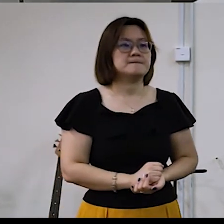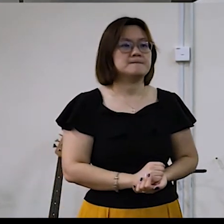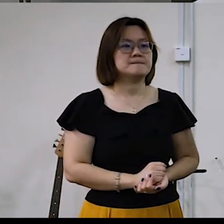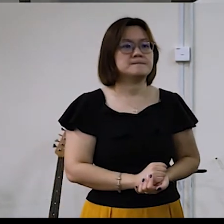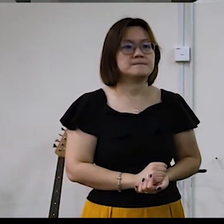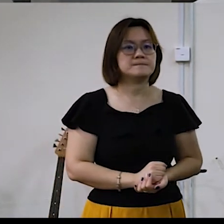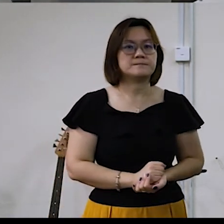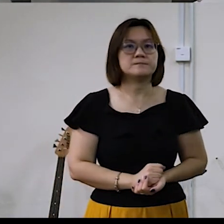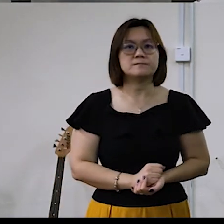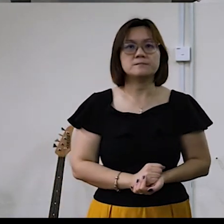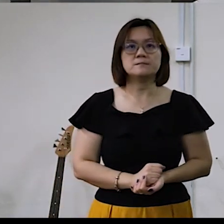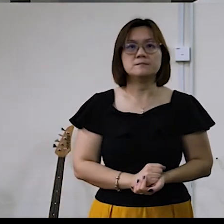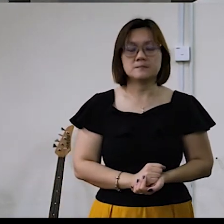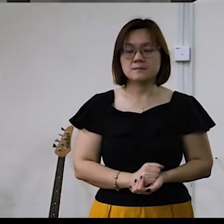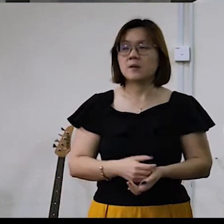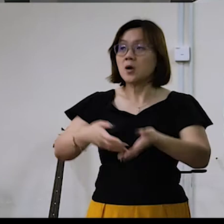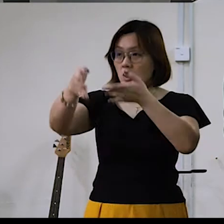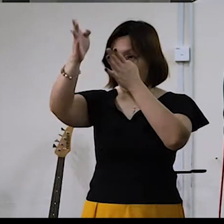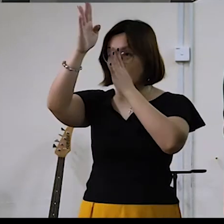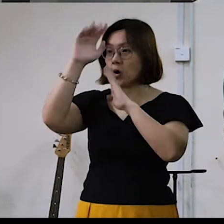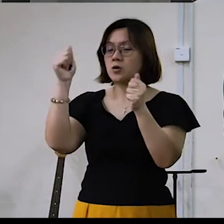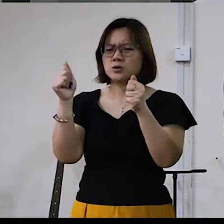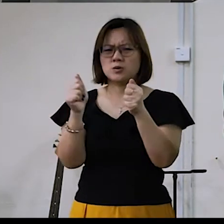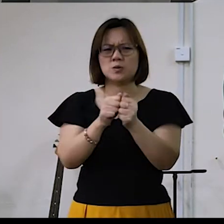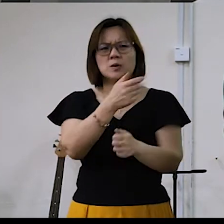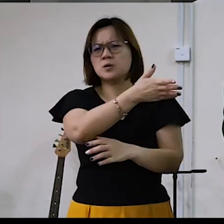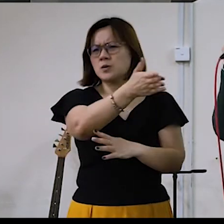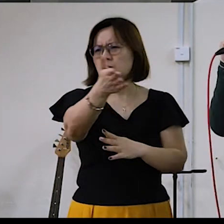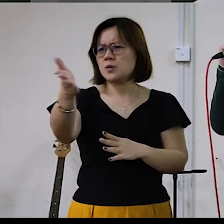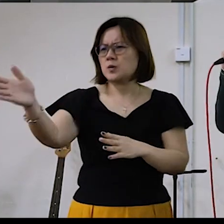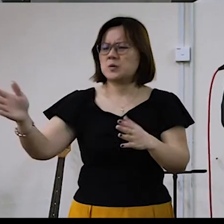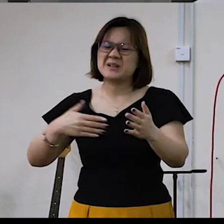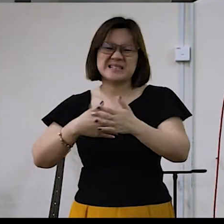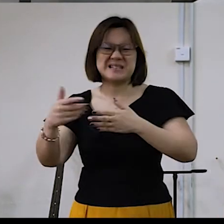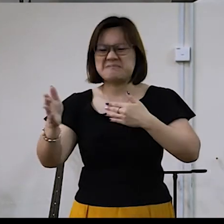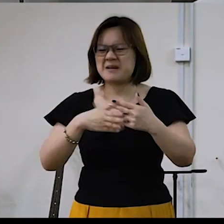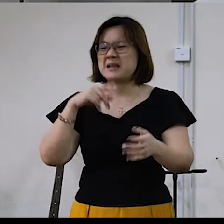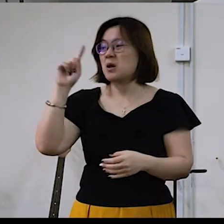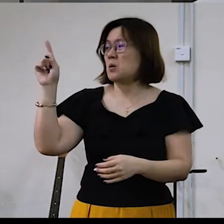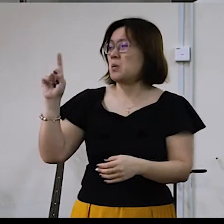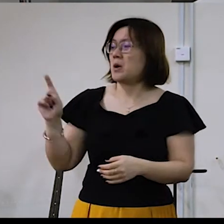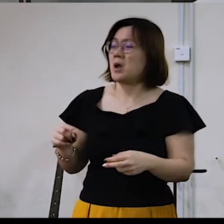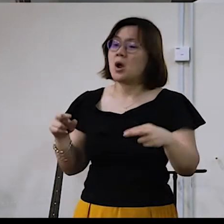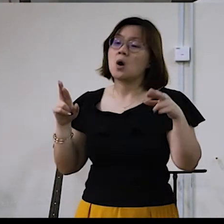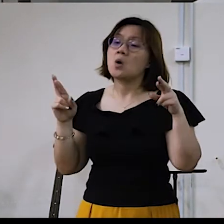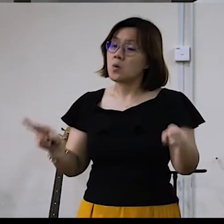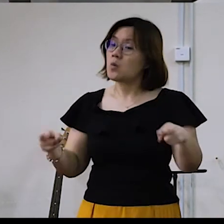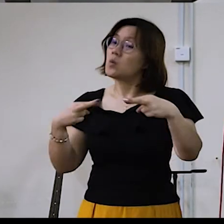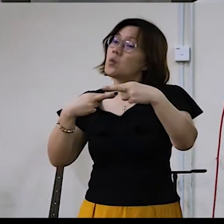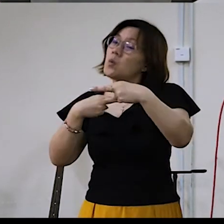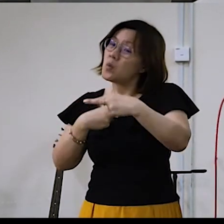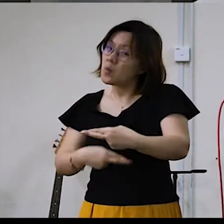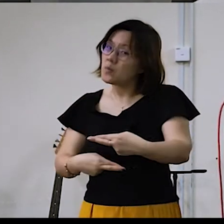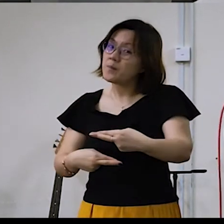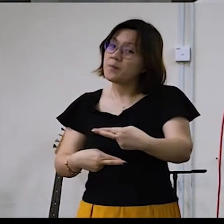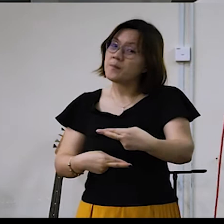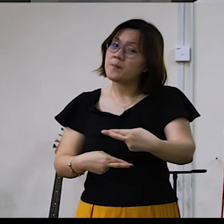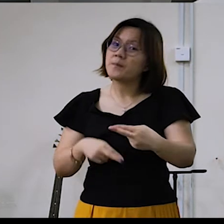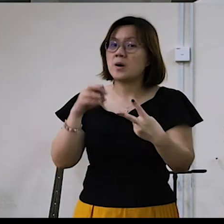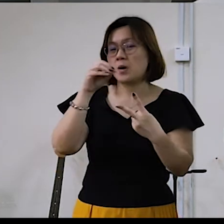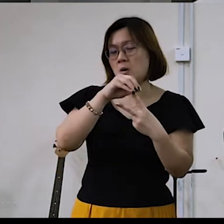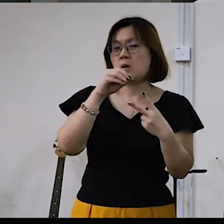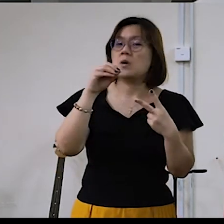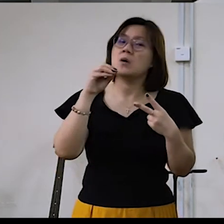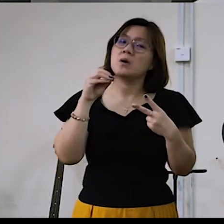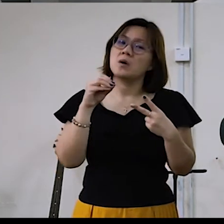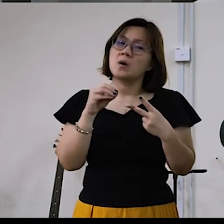Because God will never leave you nor forsake you. Who can say amen? When you are in your room on that internet, you think you are alone? You